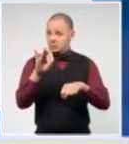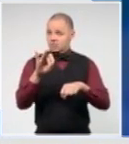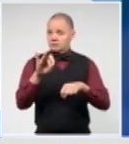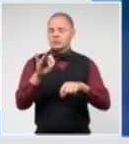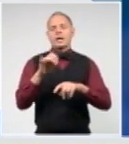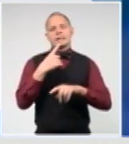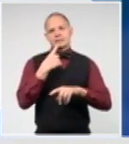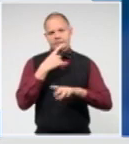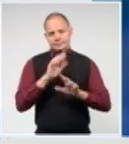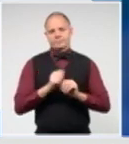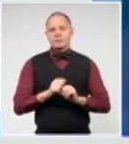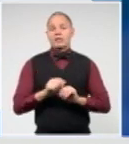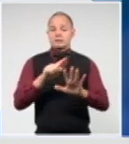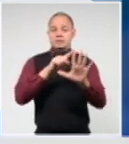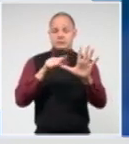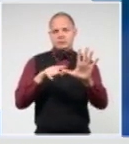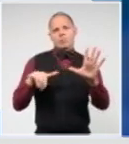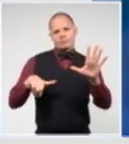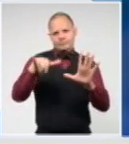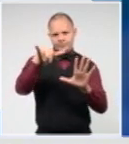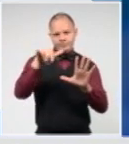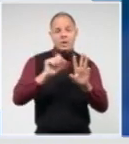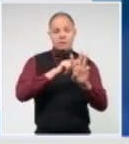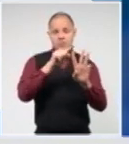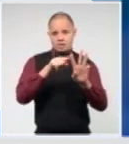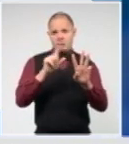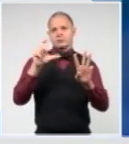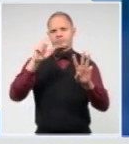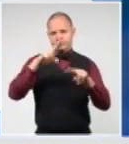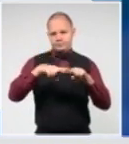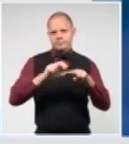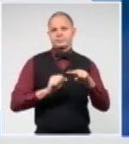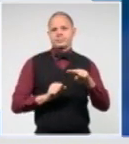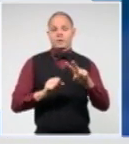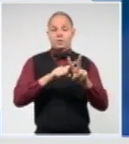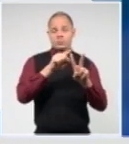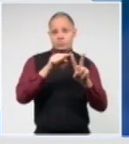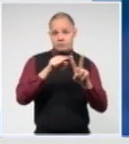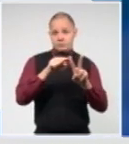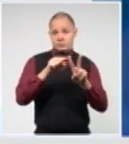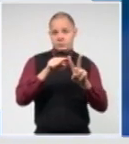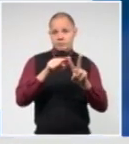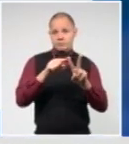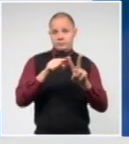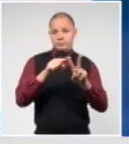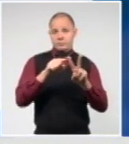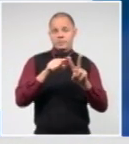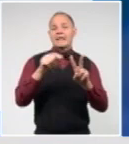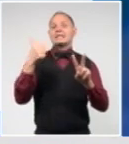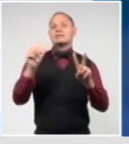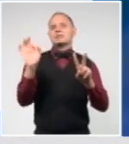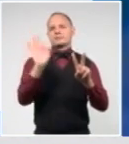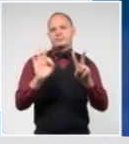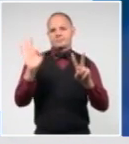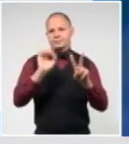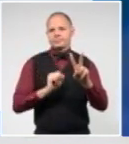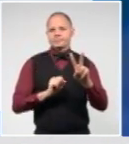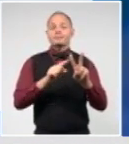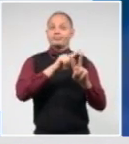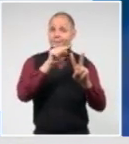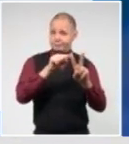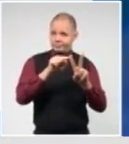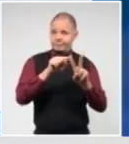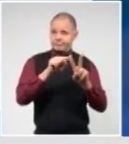5, Centro Habana with 3, 10 de Octubre and Cotorro with 2 each,